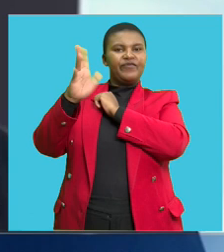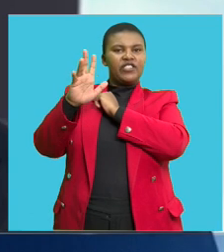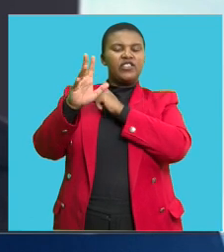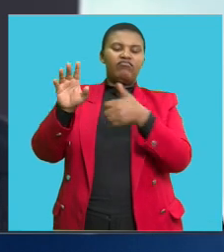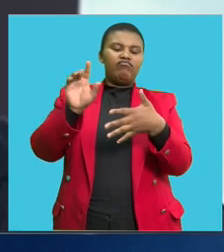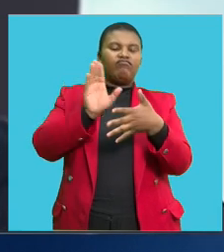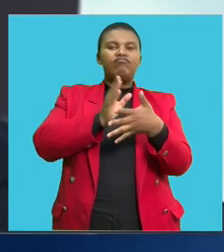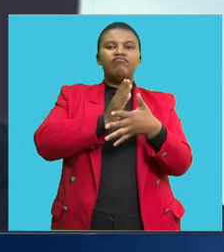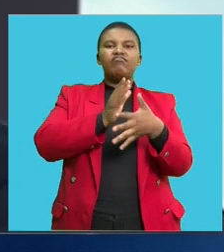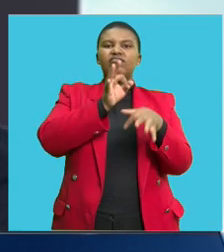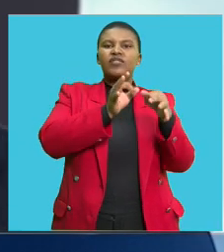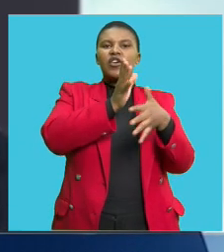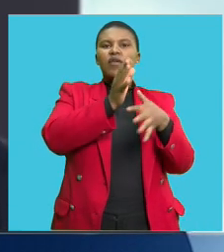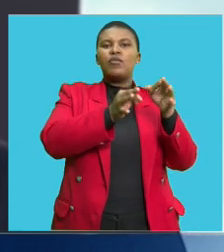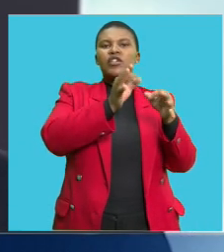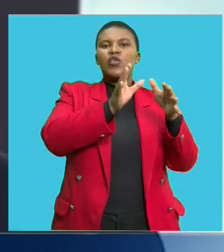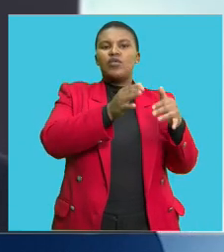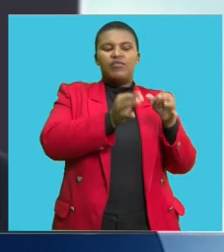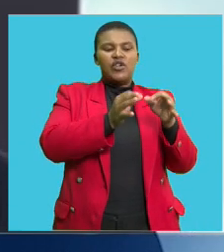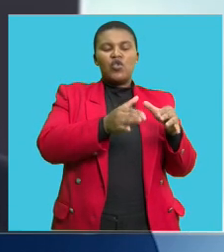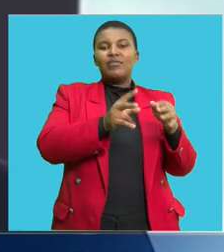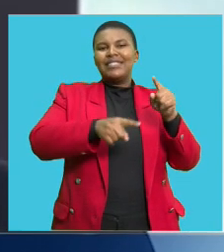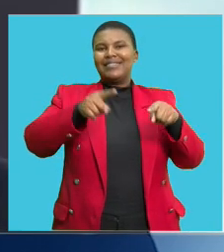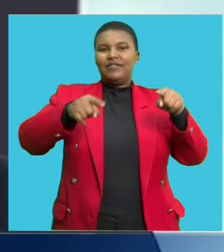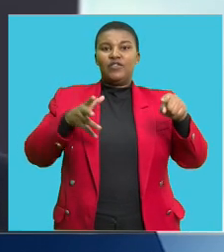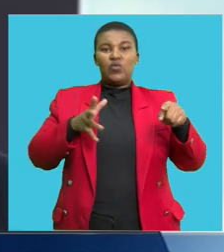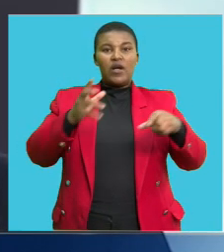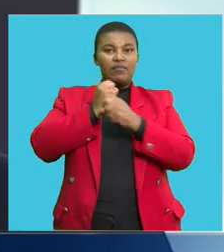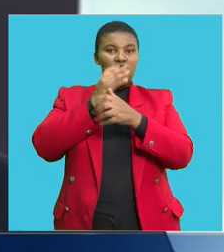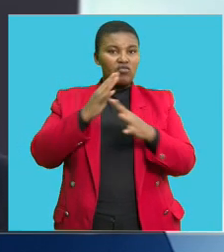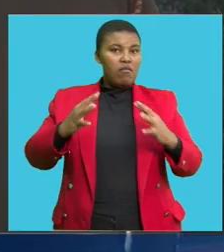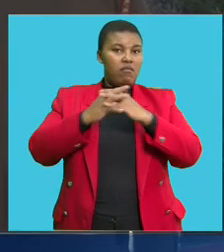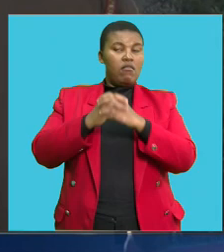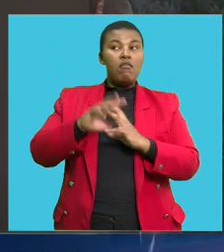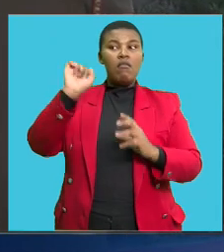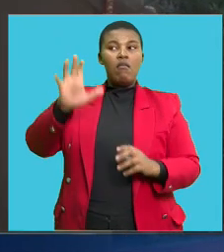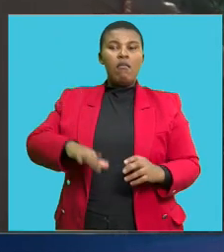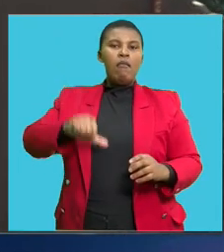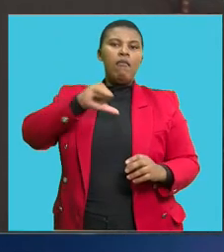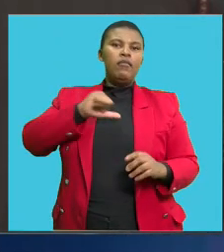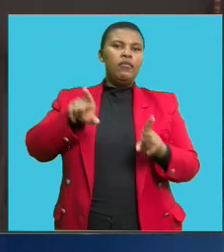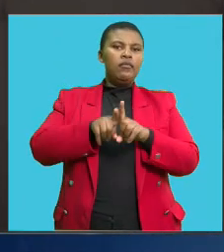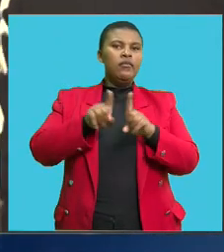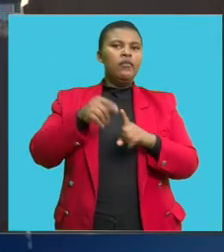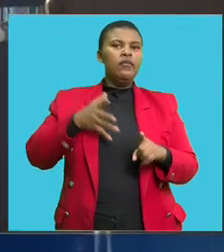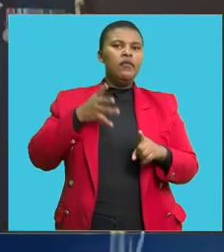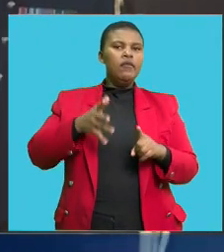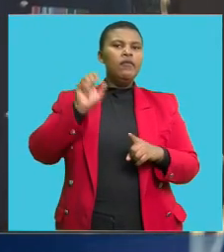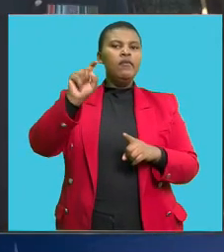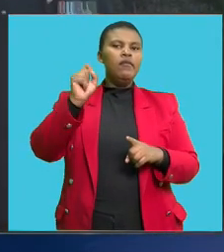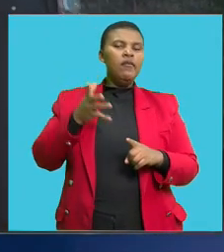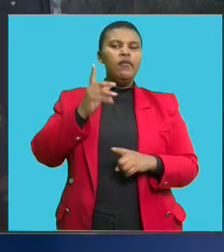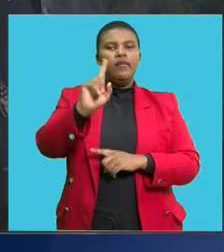to work together to address their plight and realize their